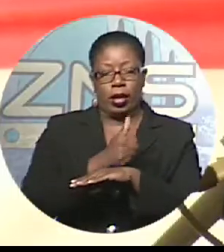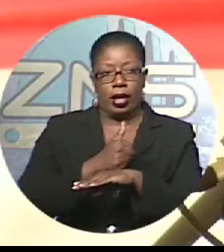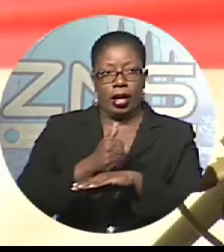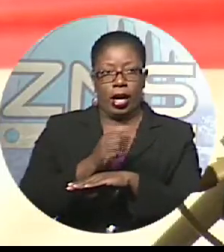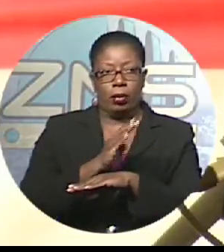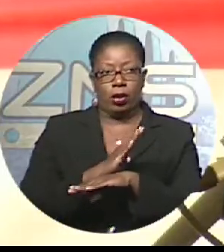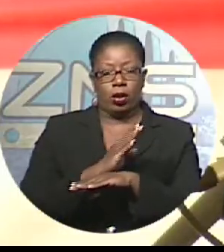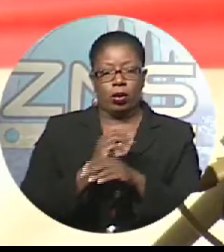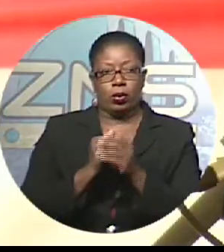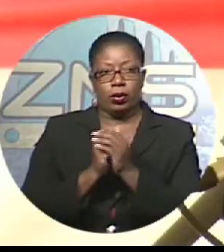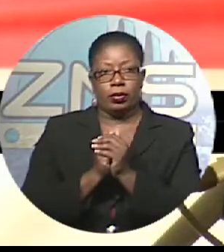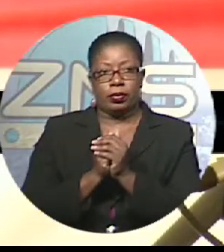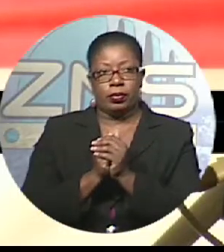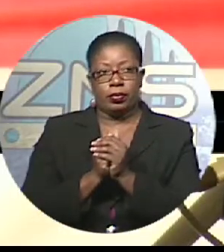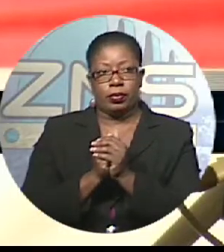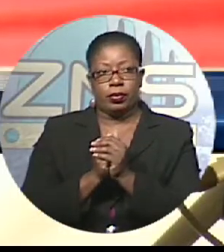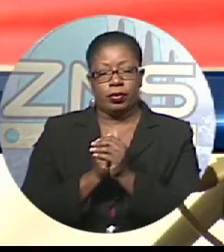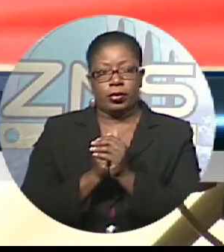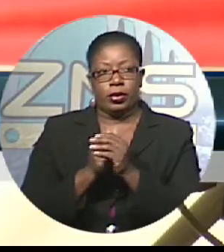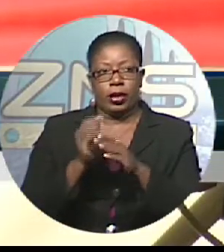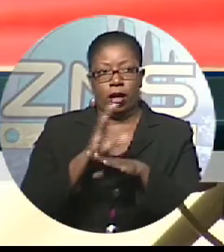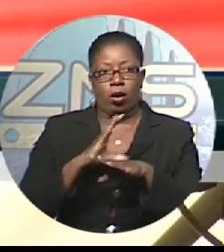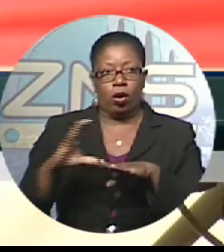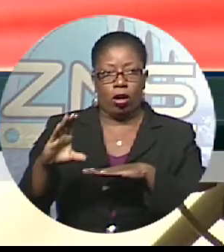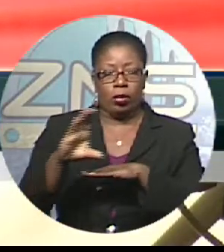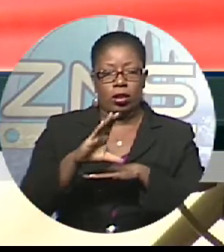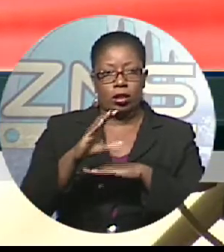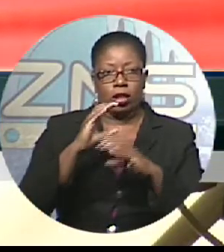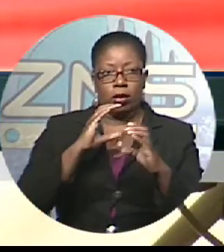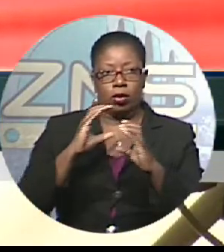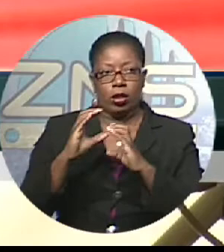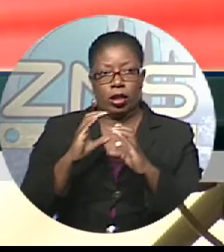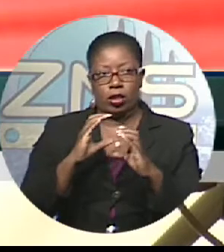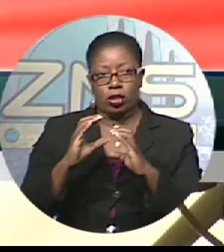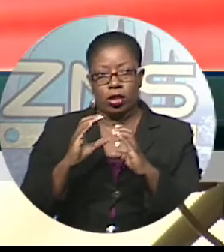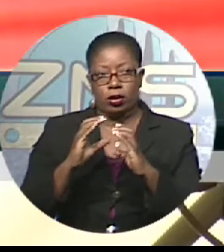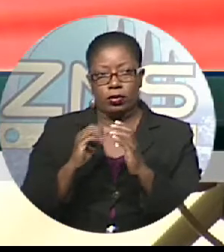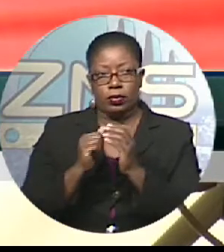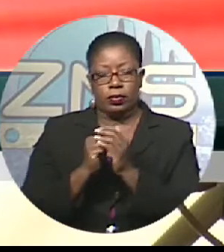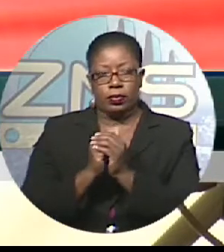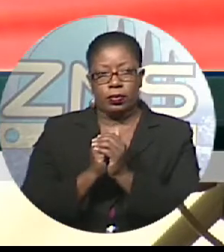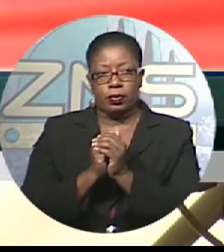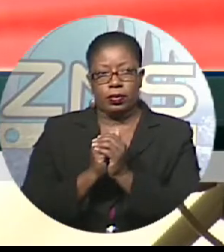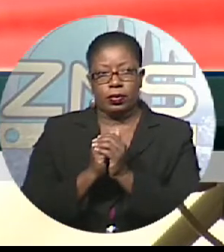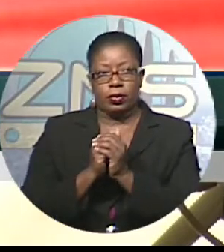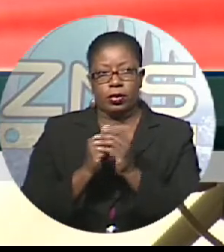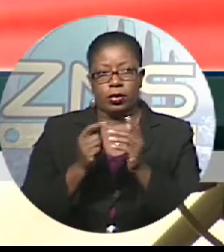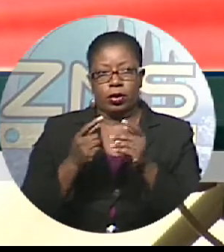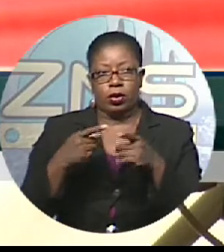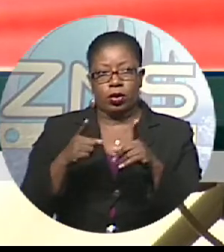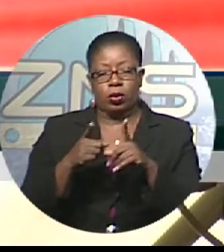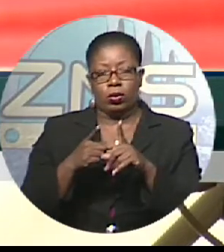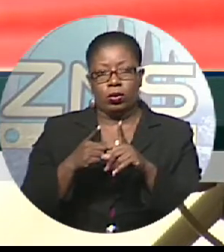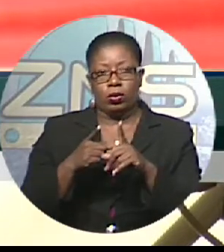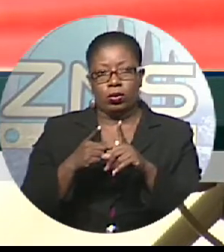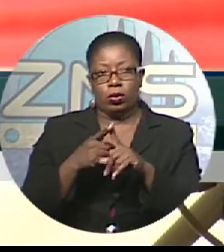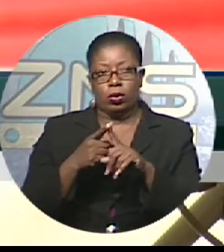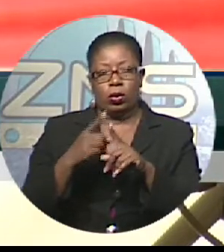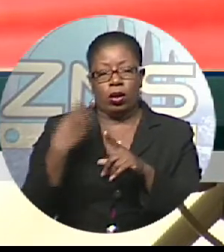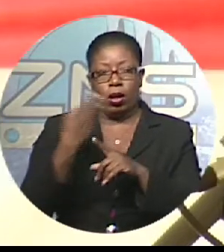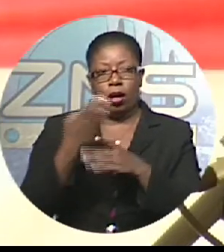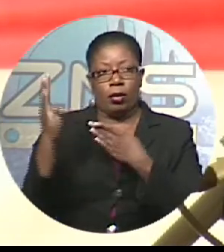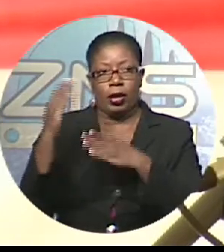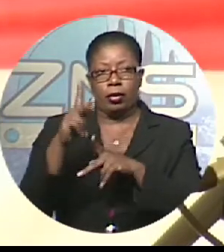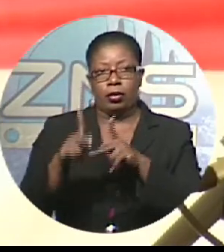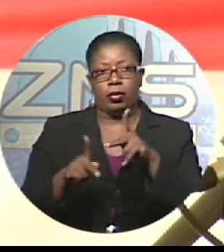to commerce, to communication, and to delivery of goods and services to our Bahamian people. And